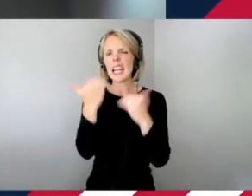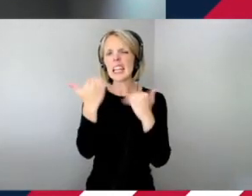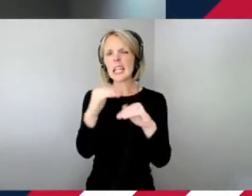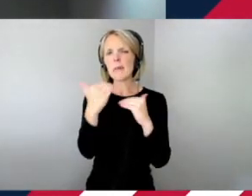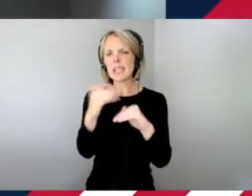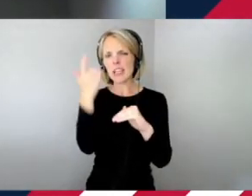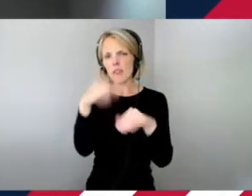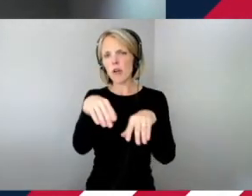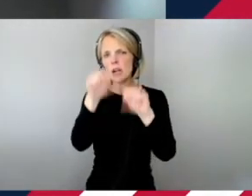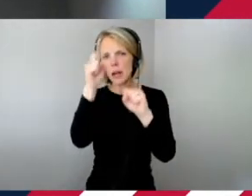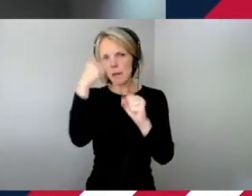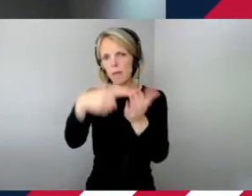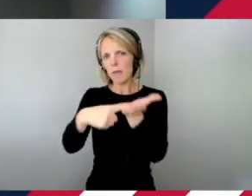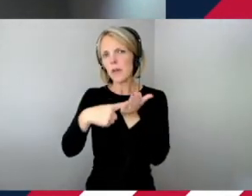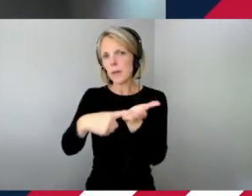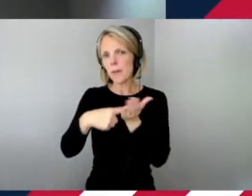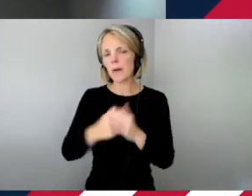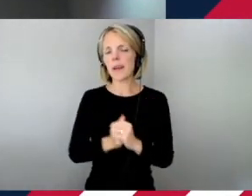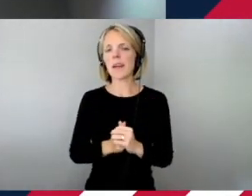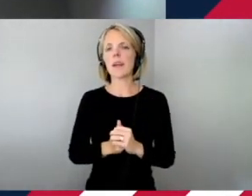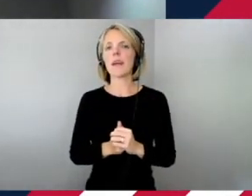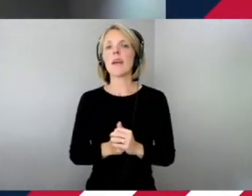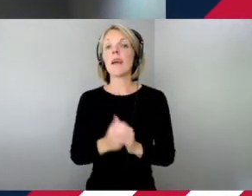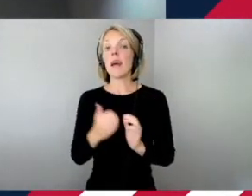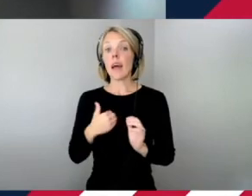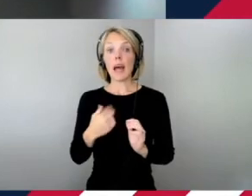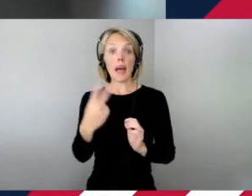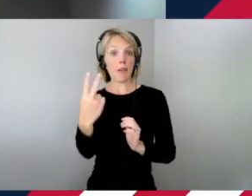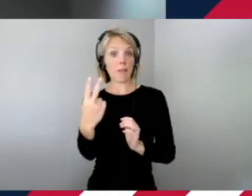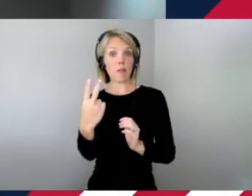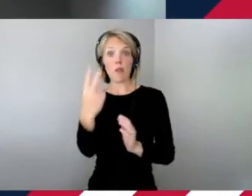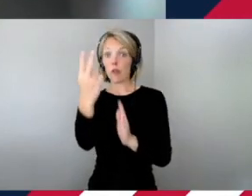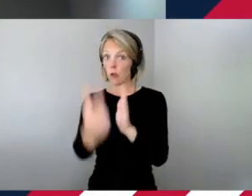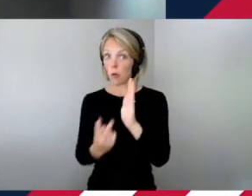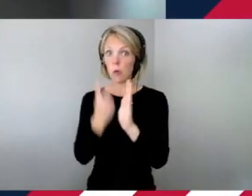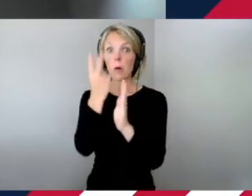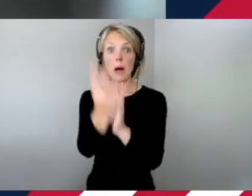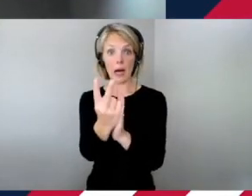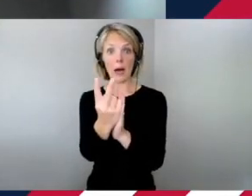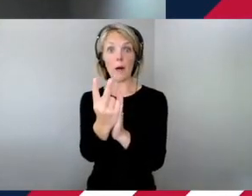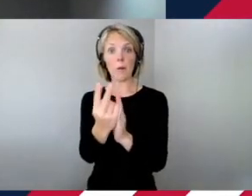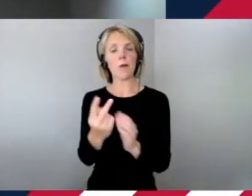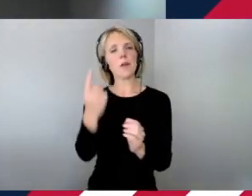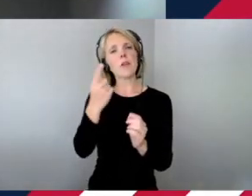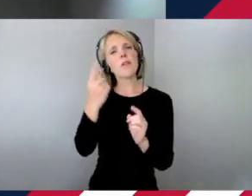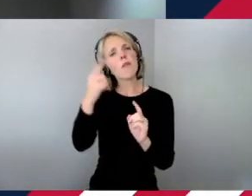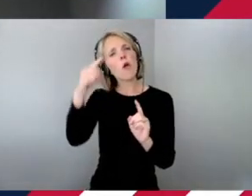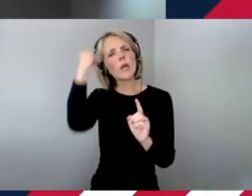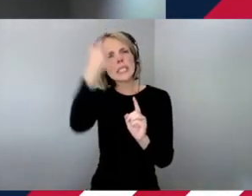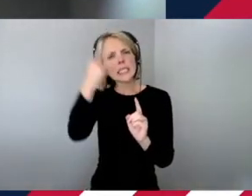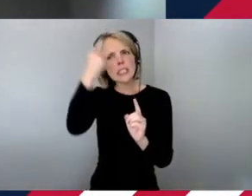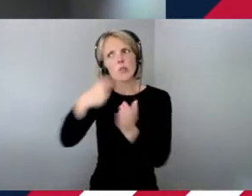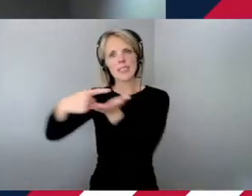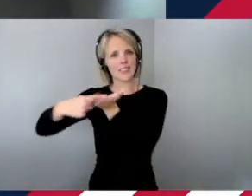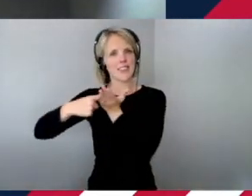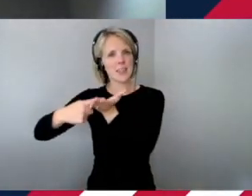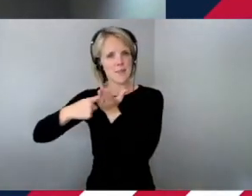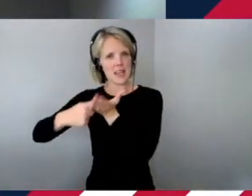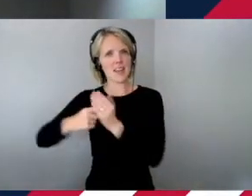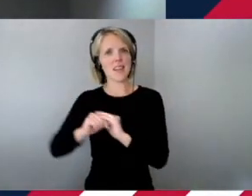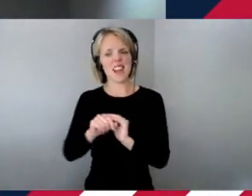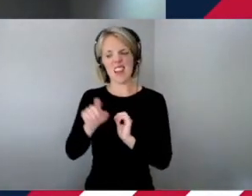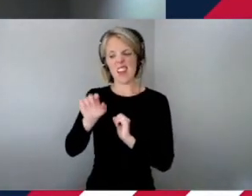debate. There will be 2 full hours for consideration and debate, during which